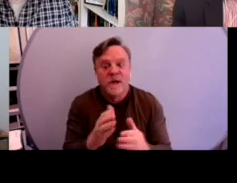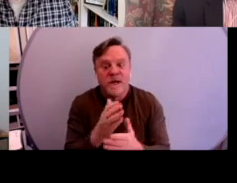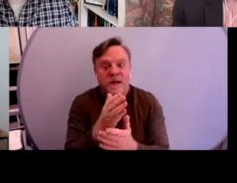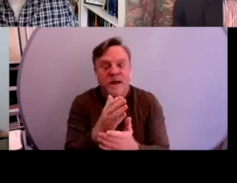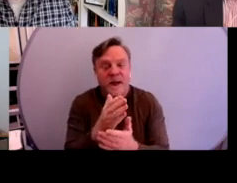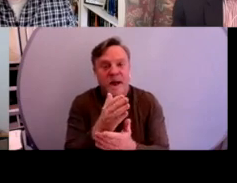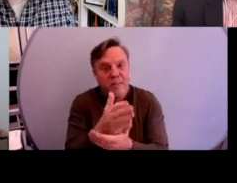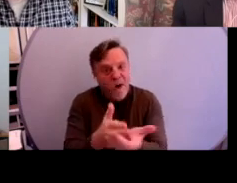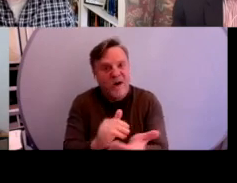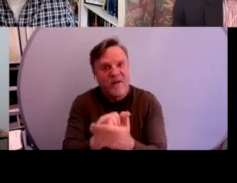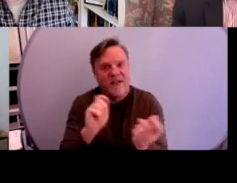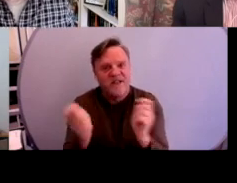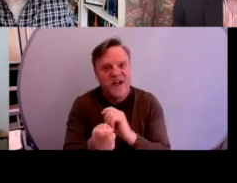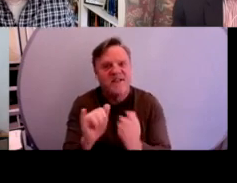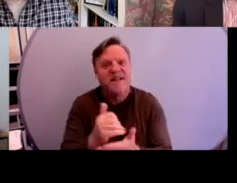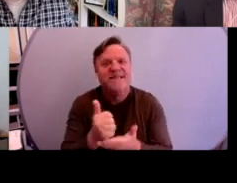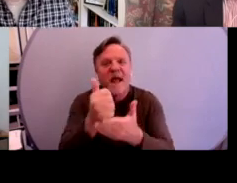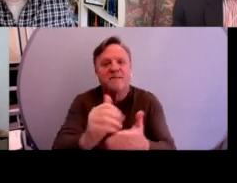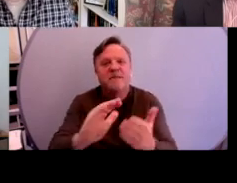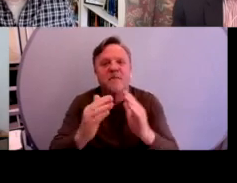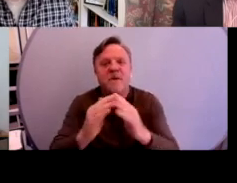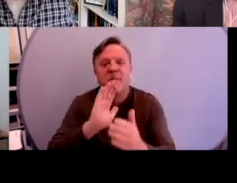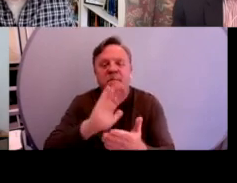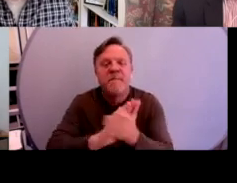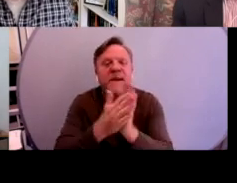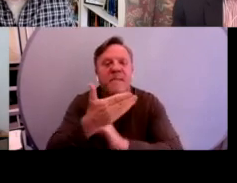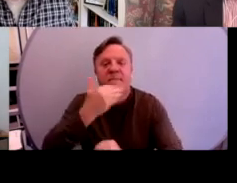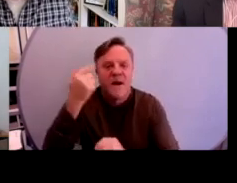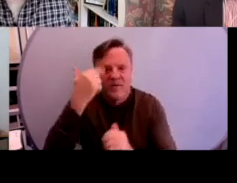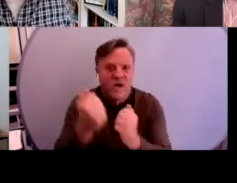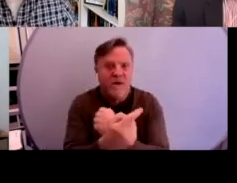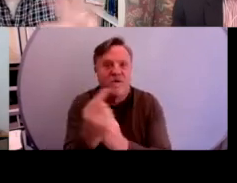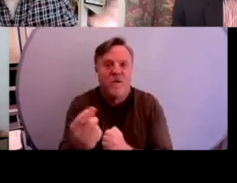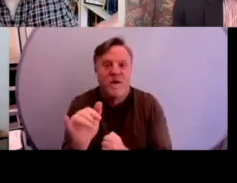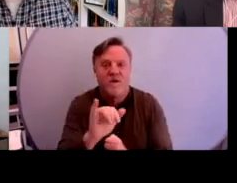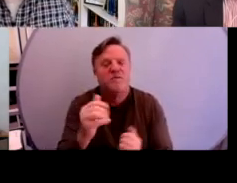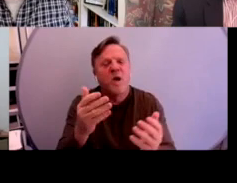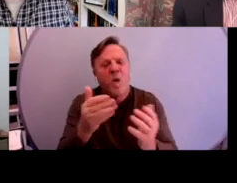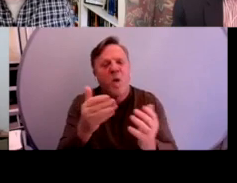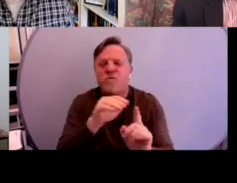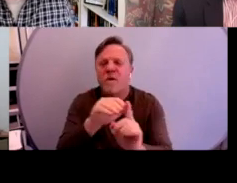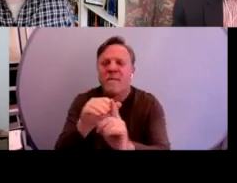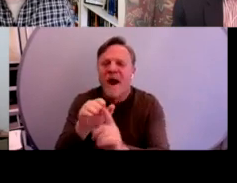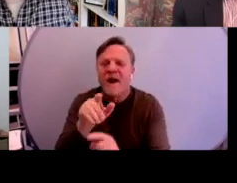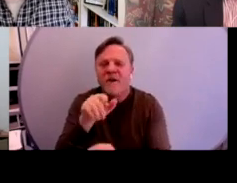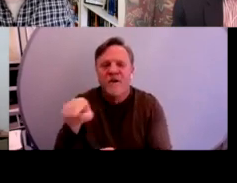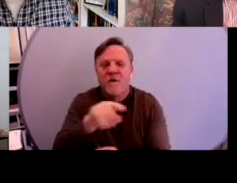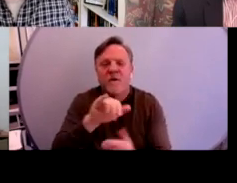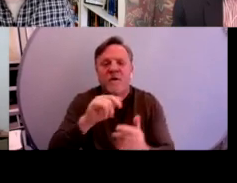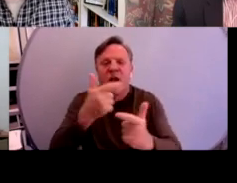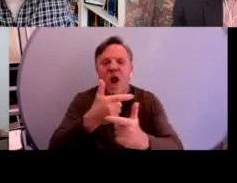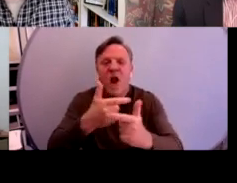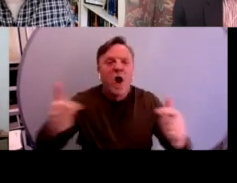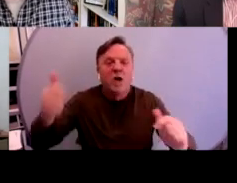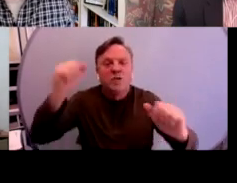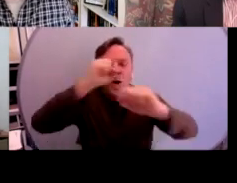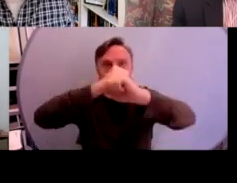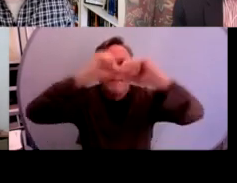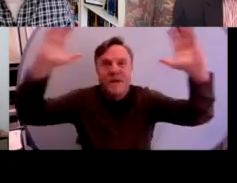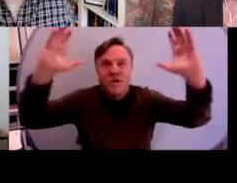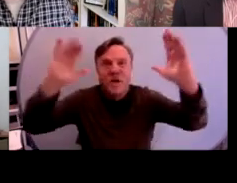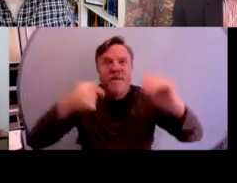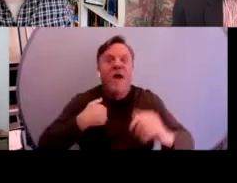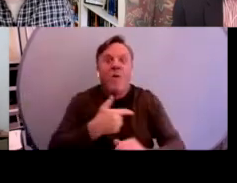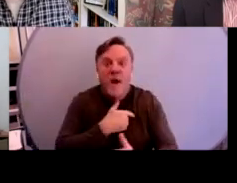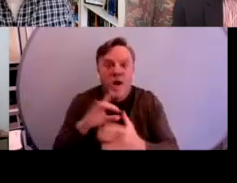work helps our communities to become better for everyone as well. So I just want to remind us of that larger picture as well that we're a part of